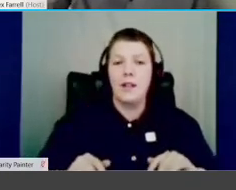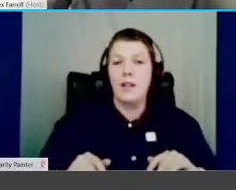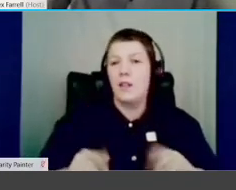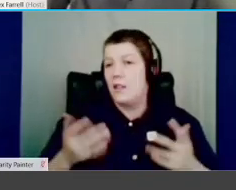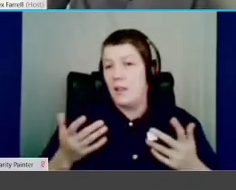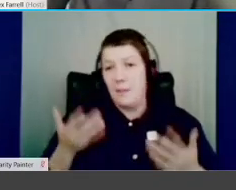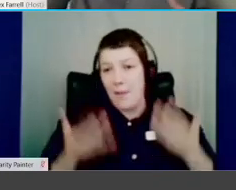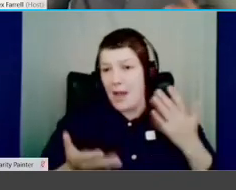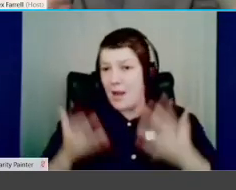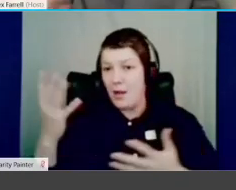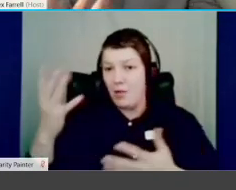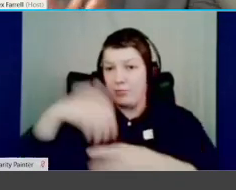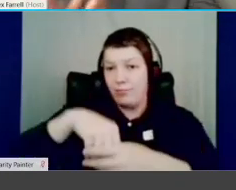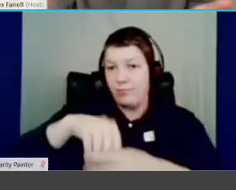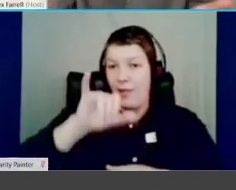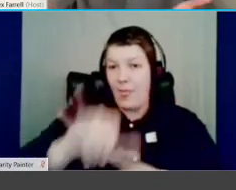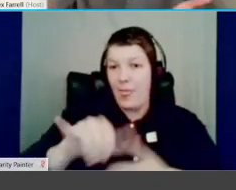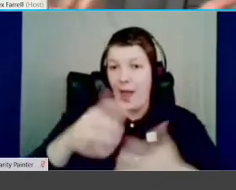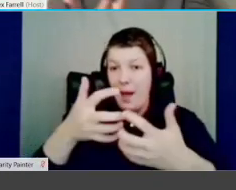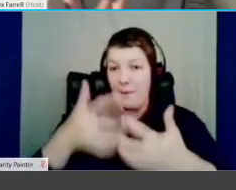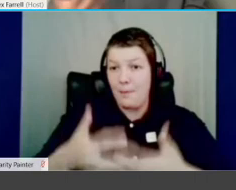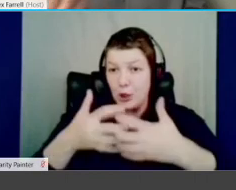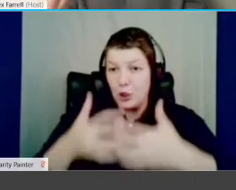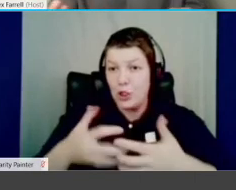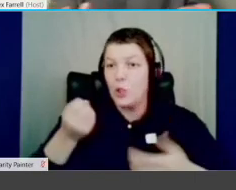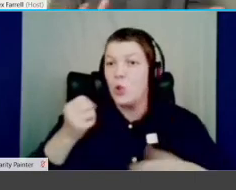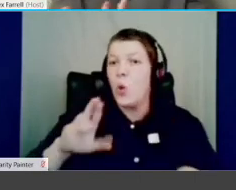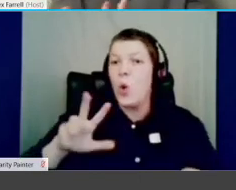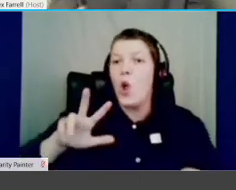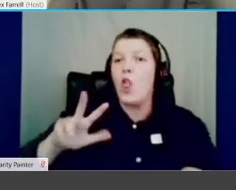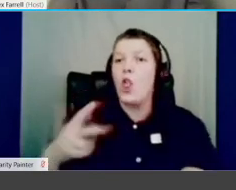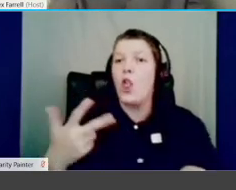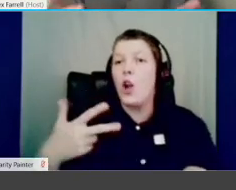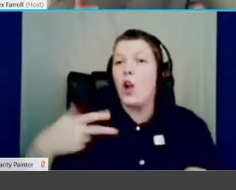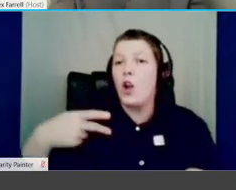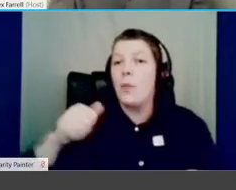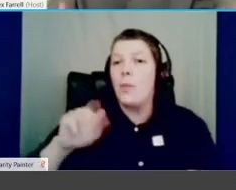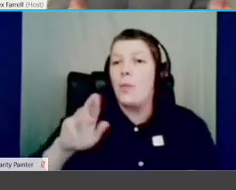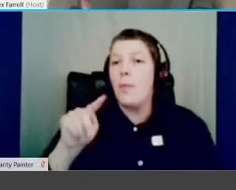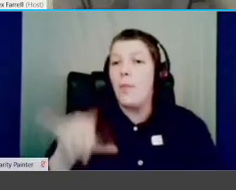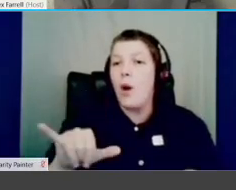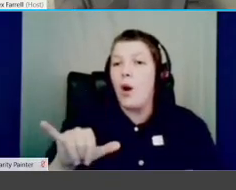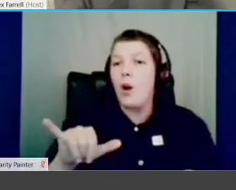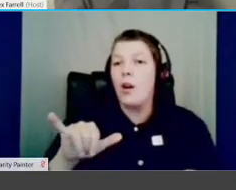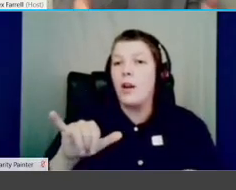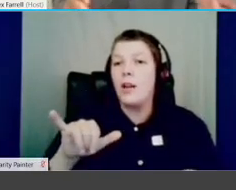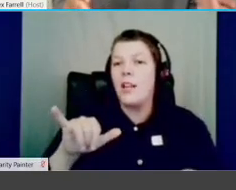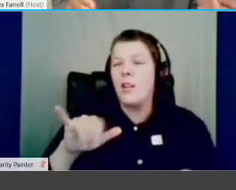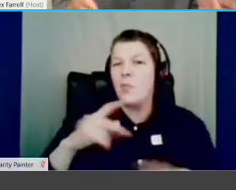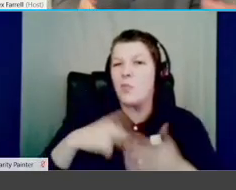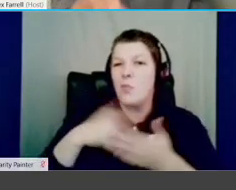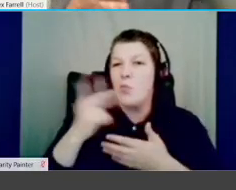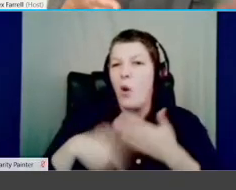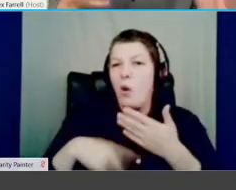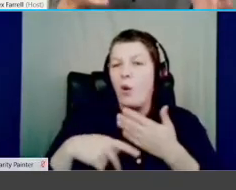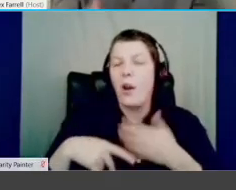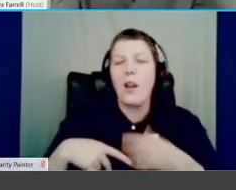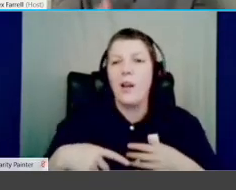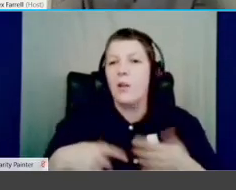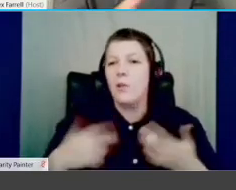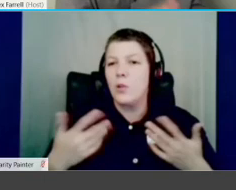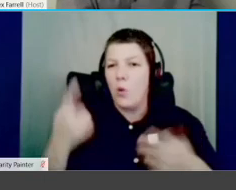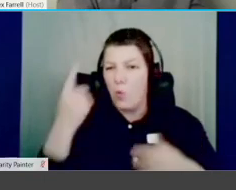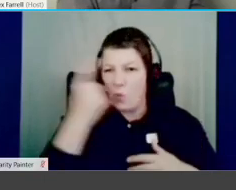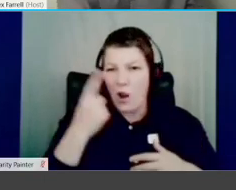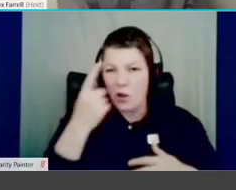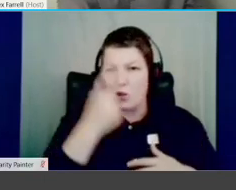third-party application. So what is the relationship there? What is the responsibility there between what can be handled, as you all said, baked